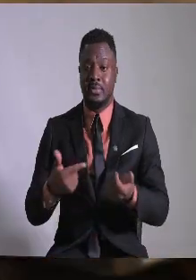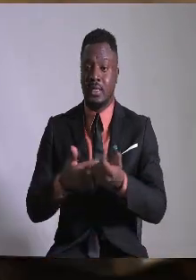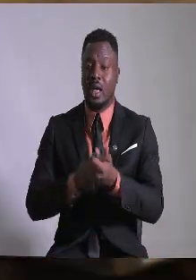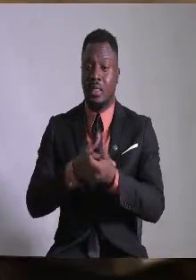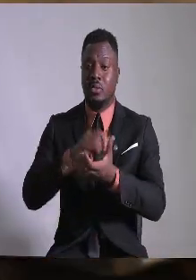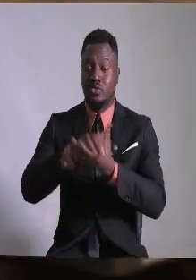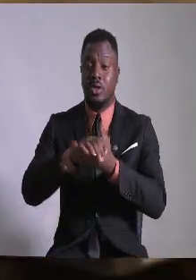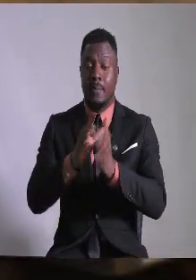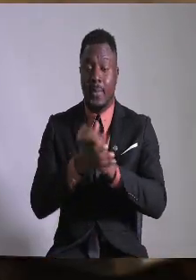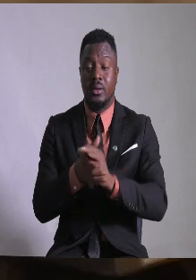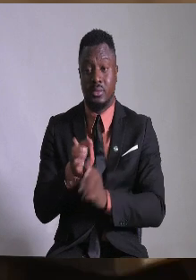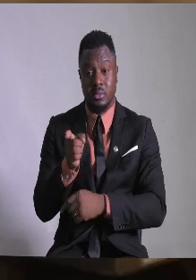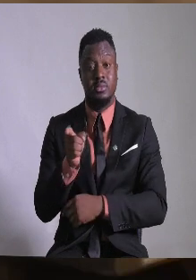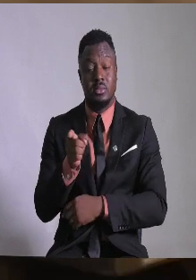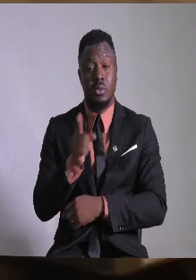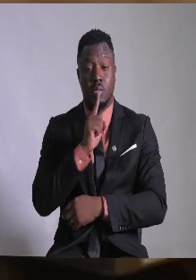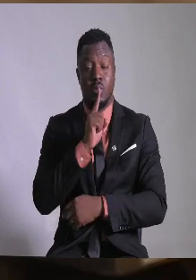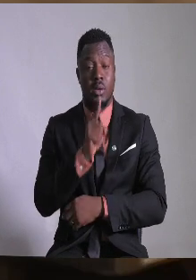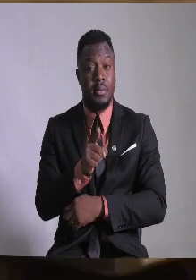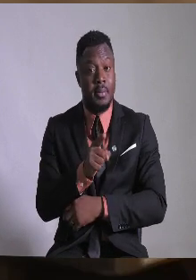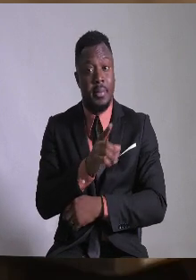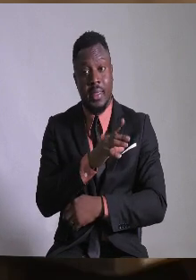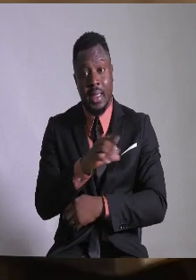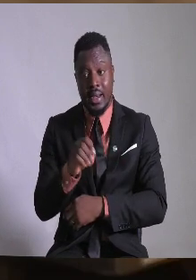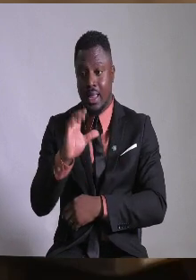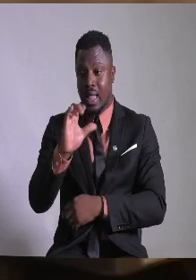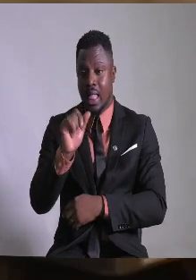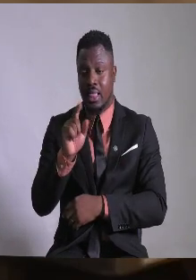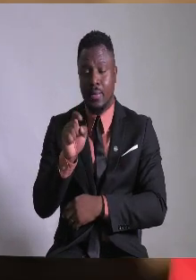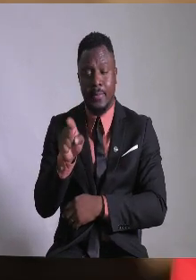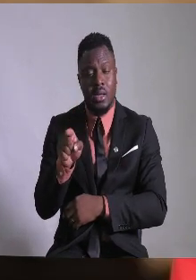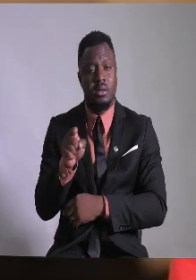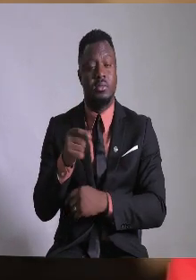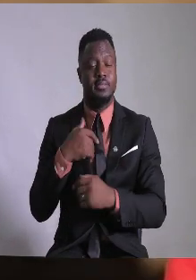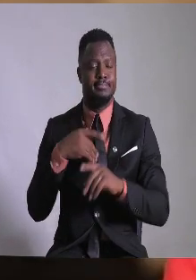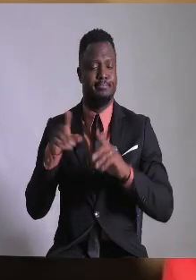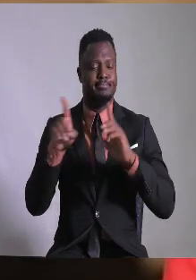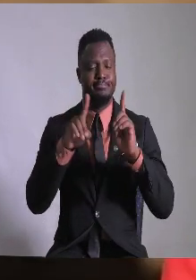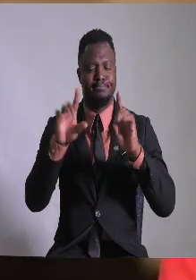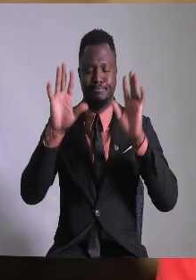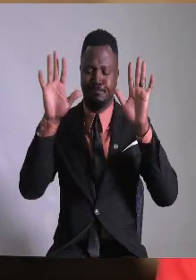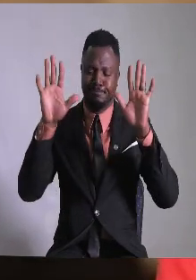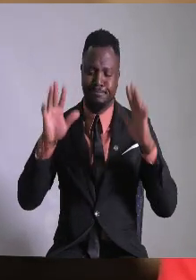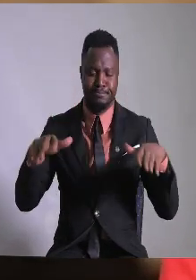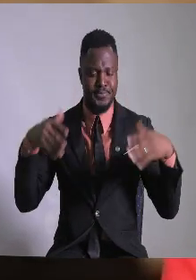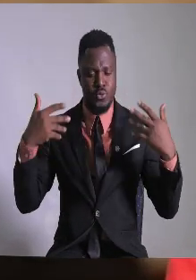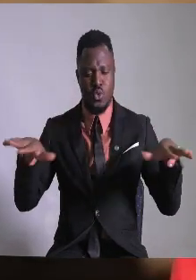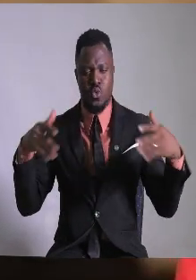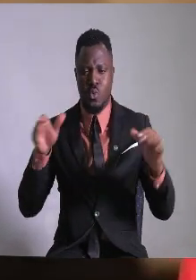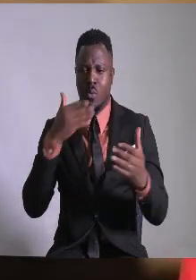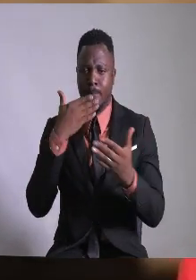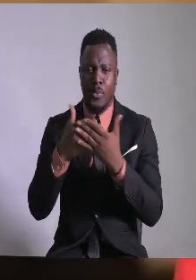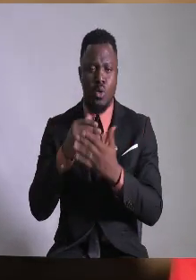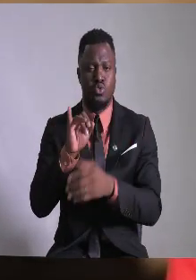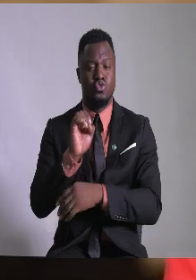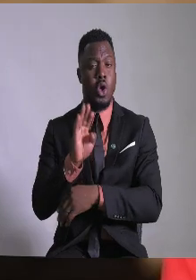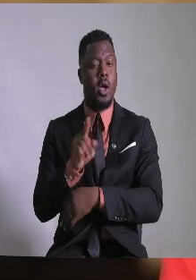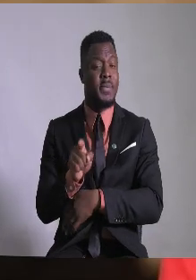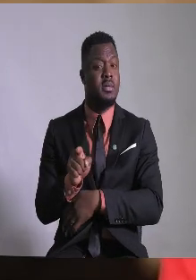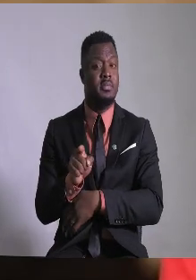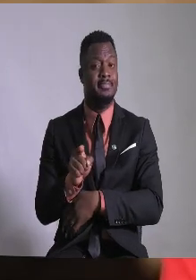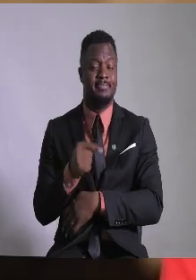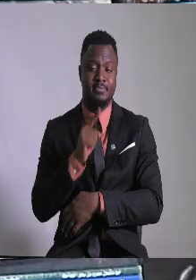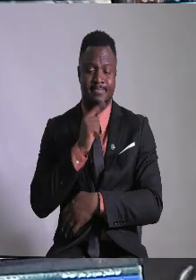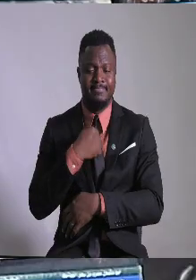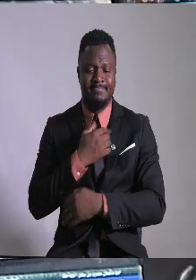Ghana Somubi Dwumadie and then CALID have done a very good job for